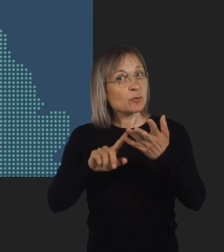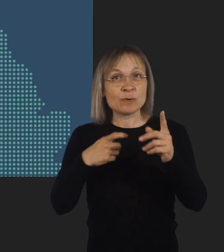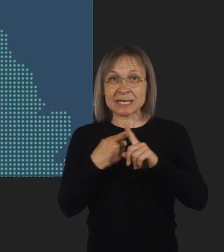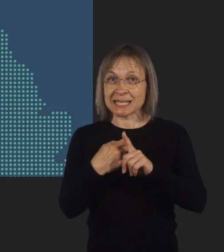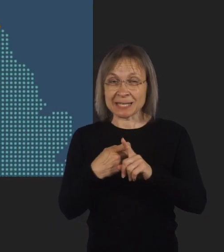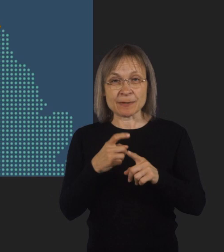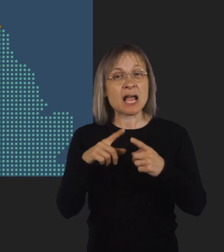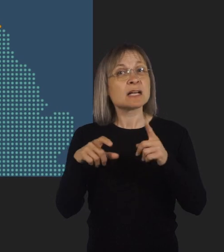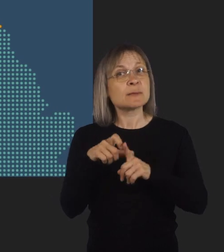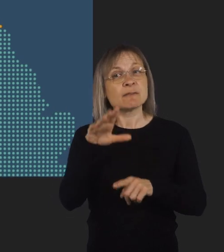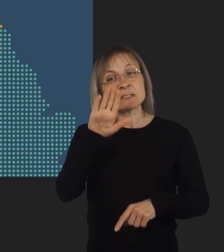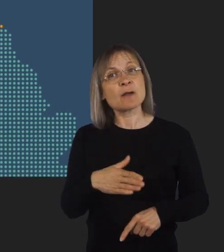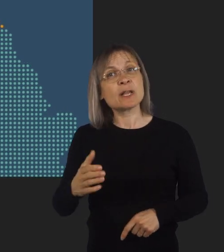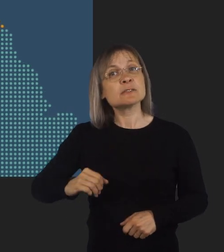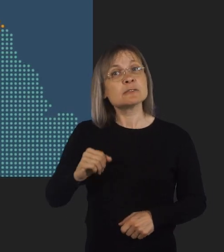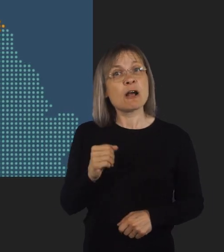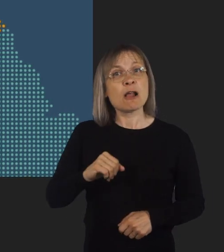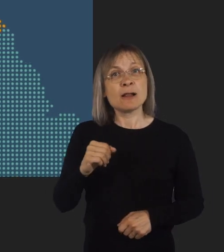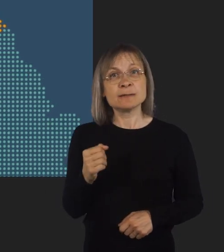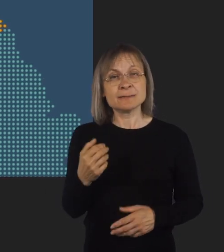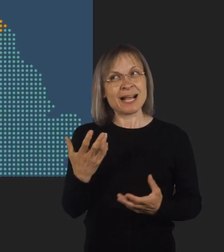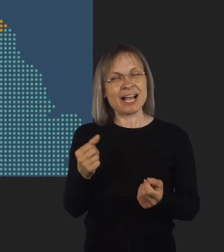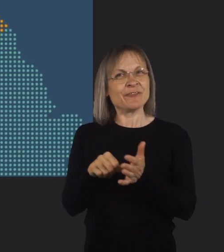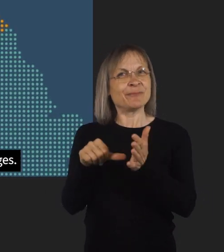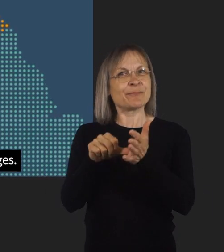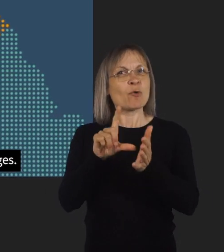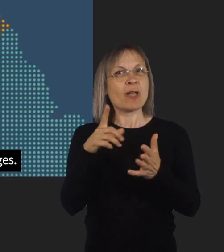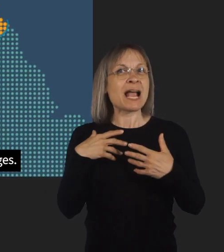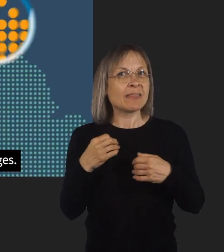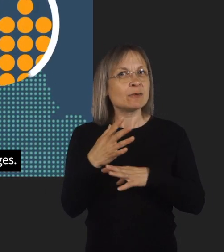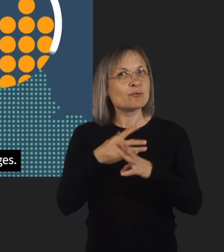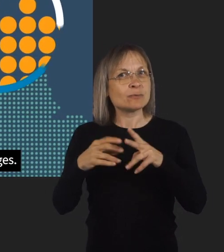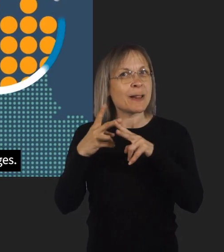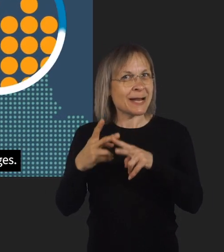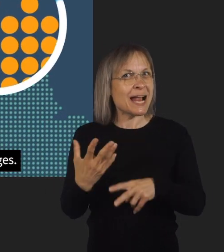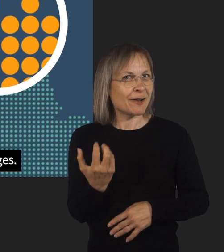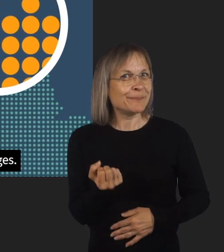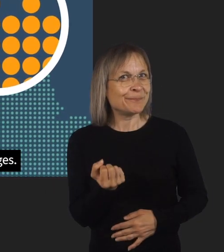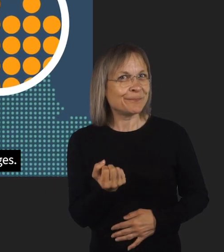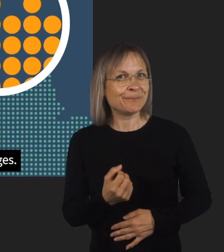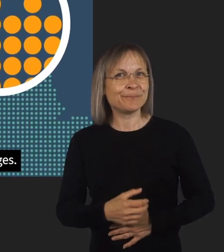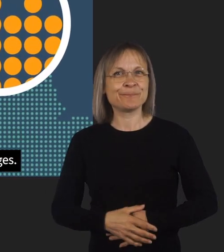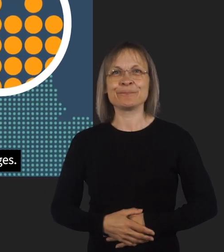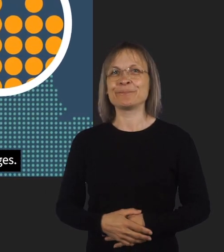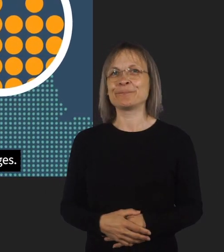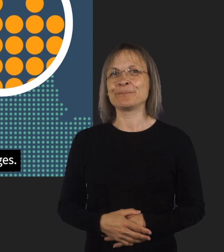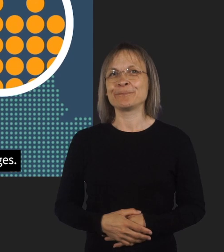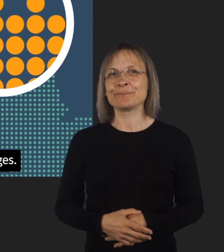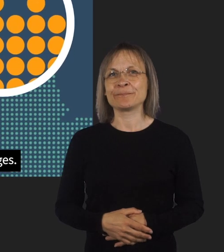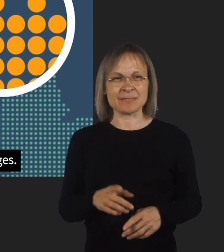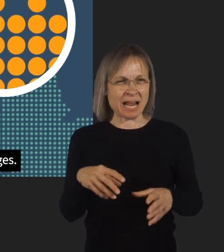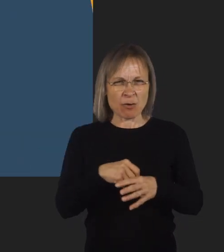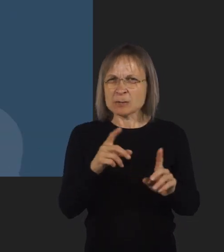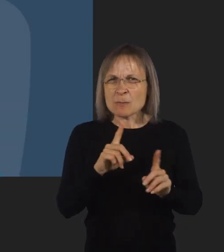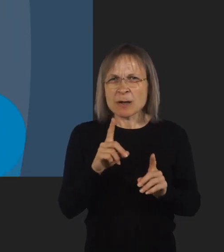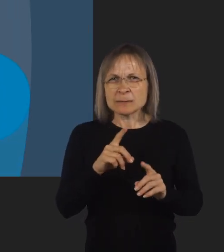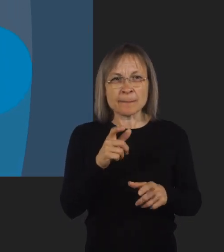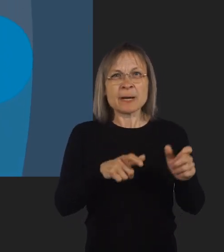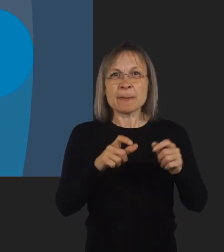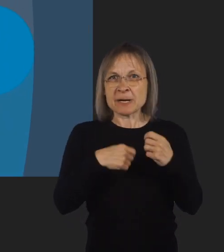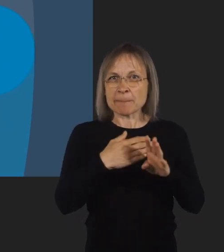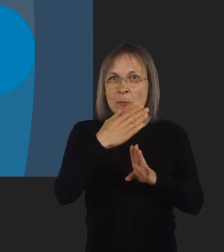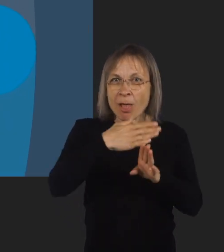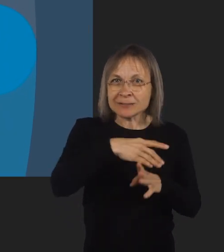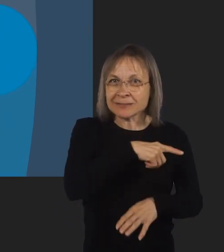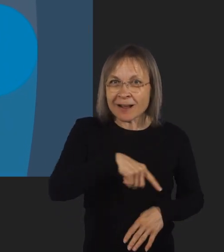Like the rest of the UK, Edinburgh and South East Scotland is facing a number of health and social care challenges. These include